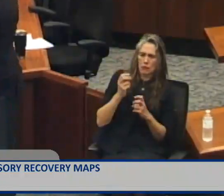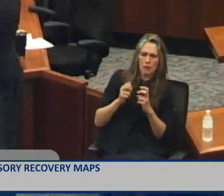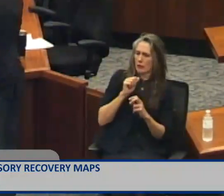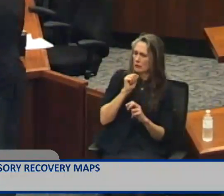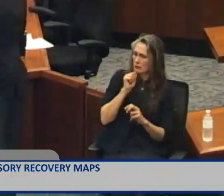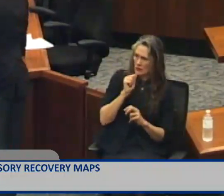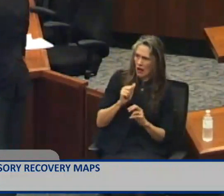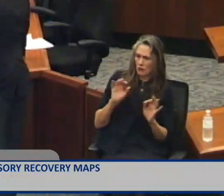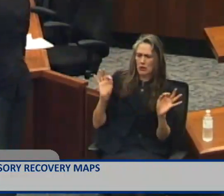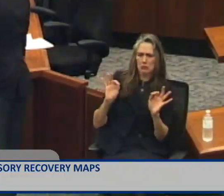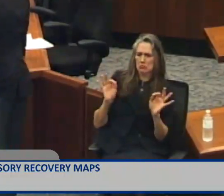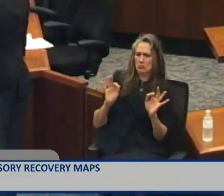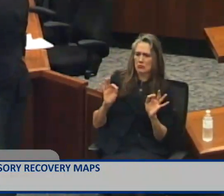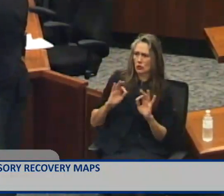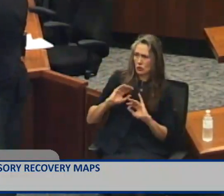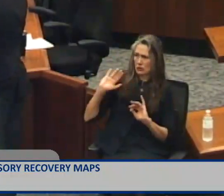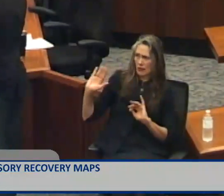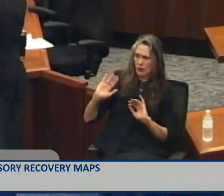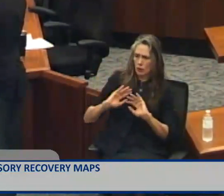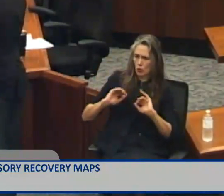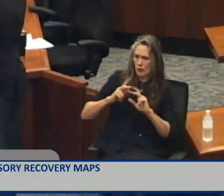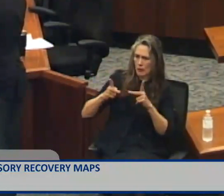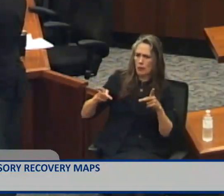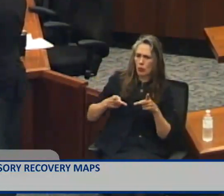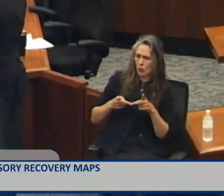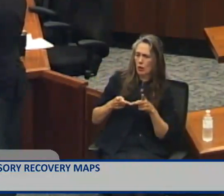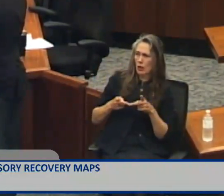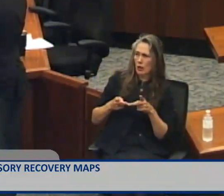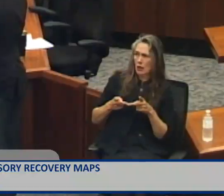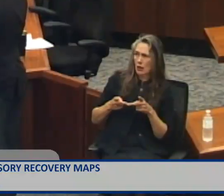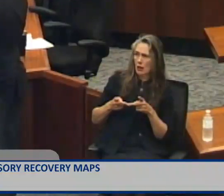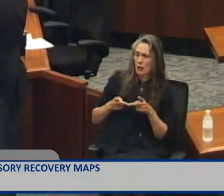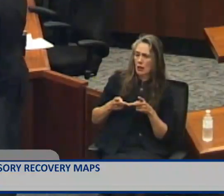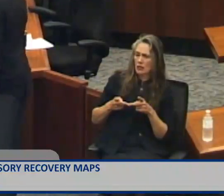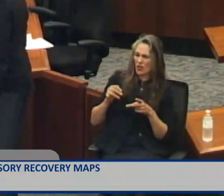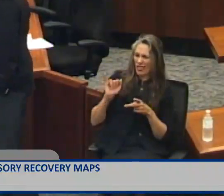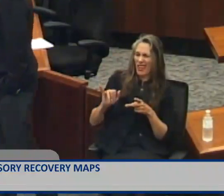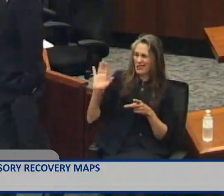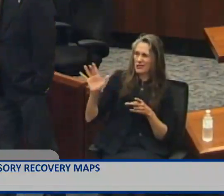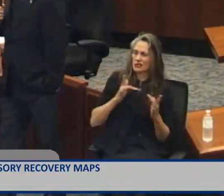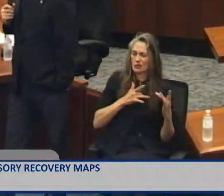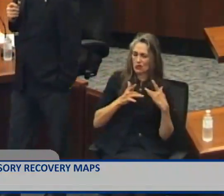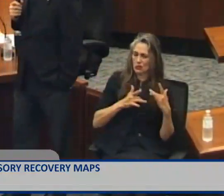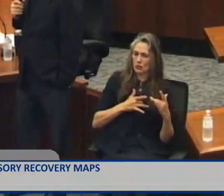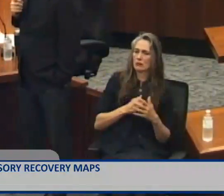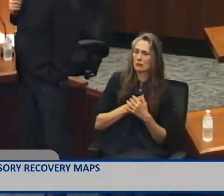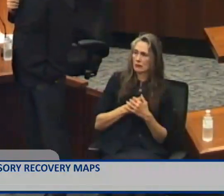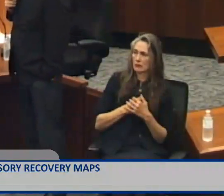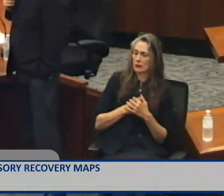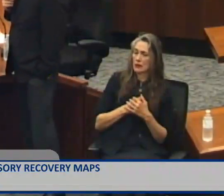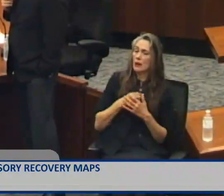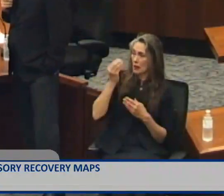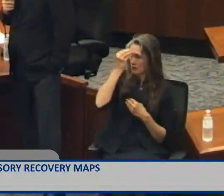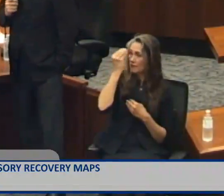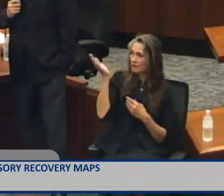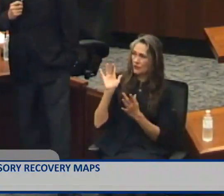And certainly as it comes up on the map, it's trying to depict something else because of the depression and the low-lying